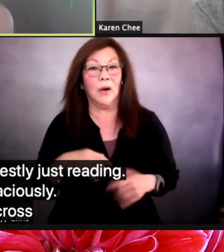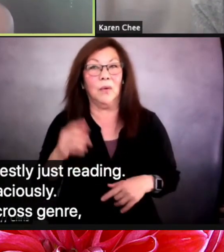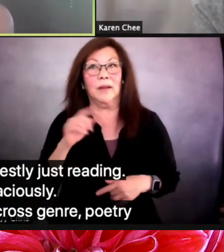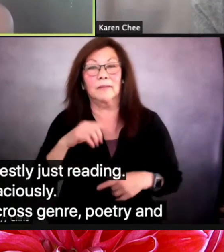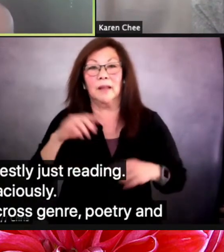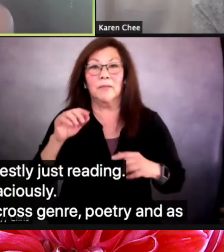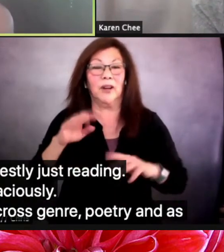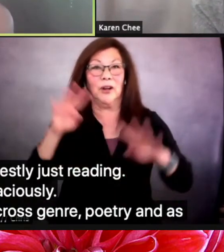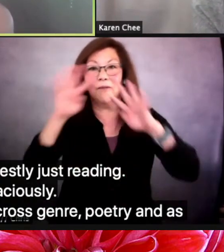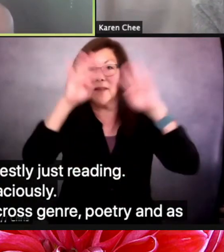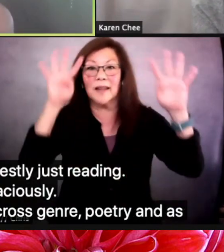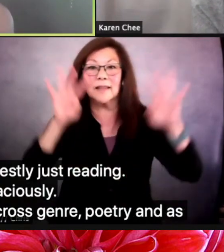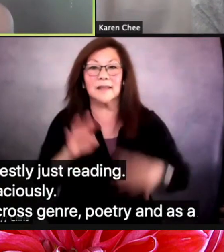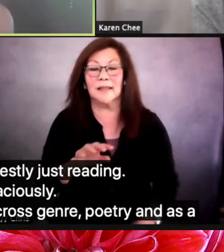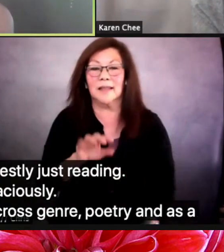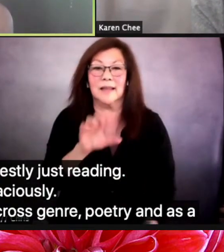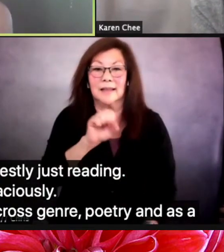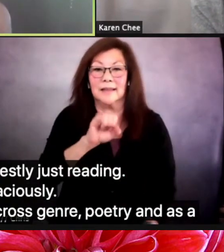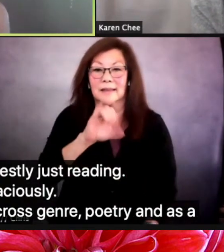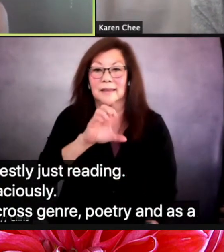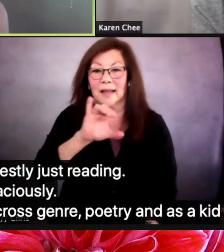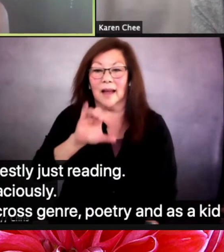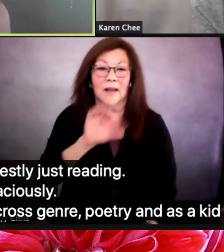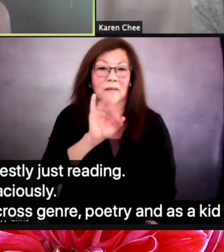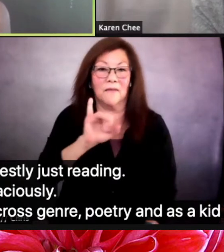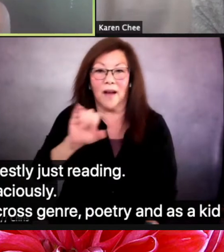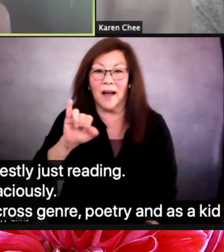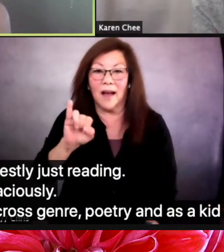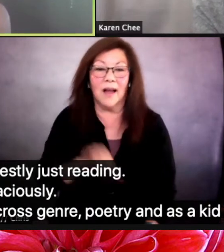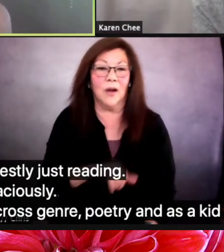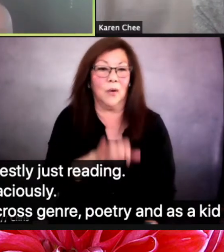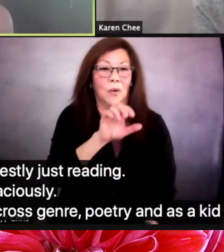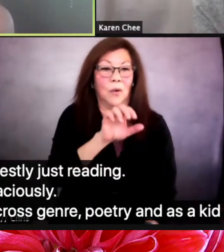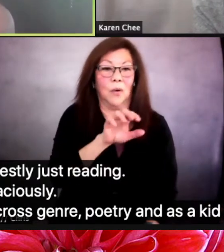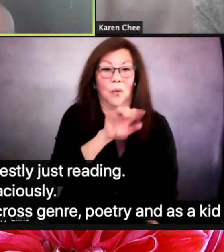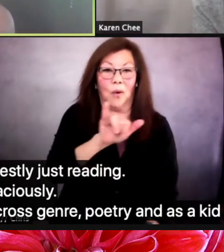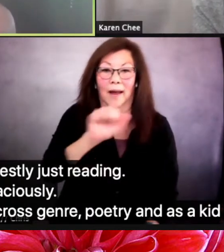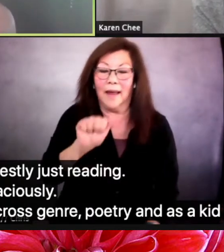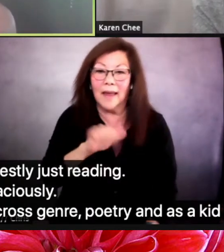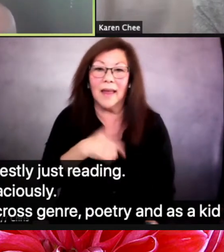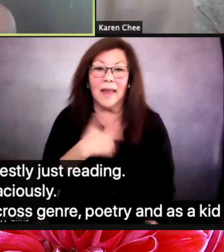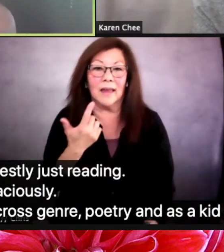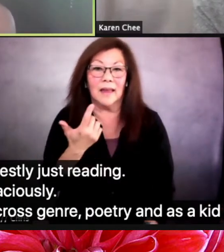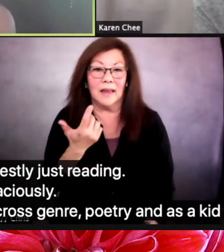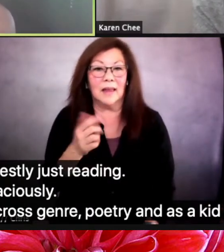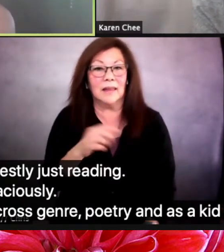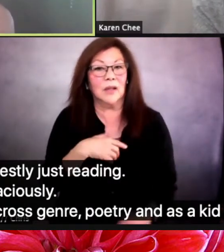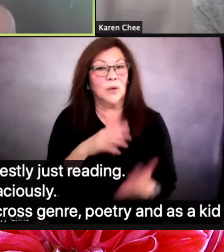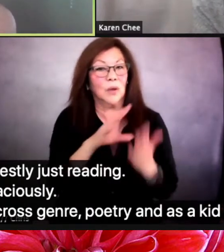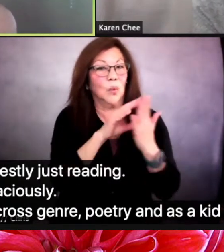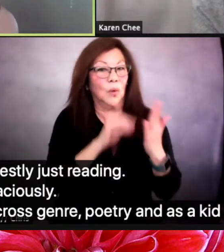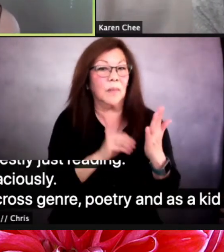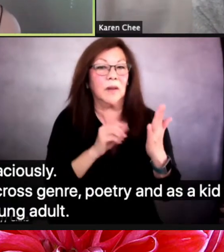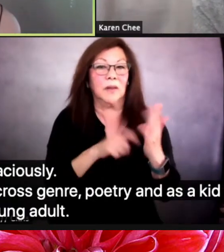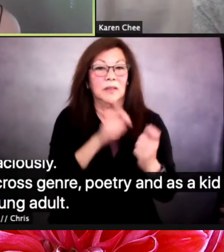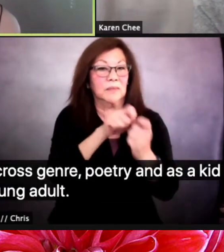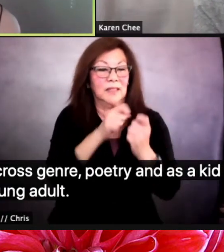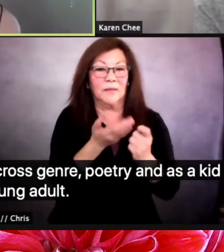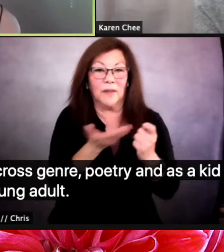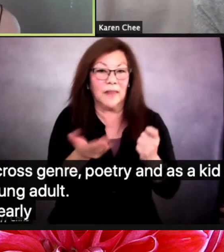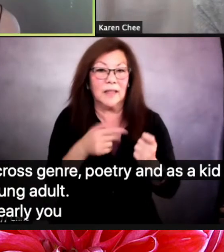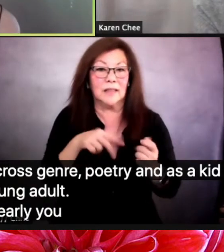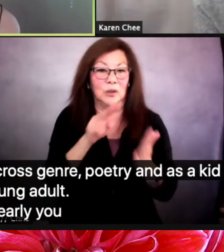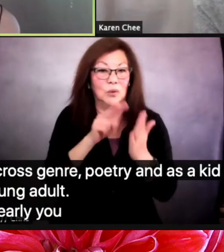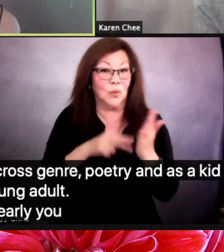and YA. I think that if you only read very narrowly, you're only going to be able to replicate those specific things you read.